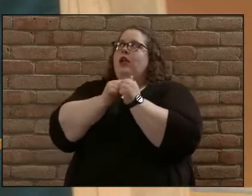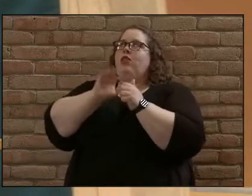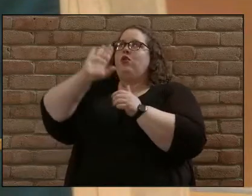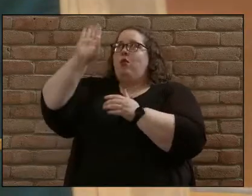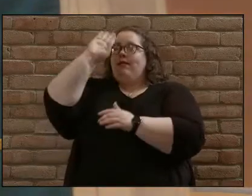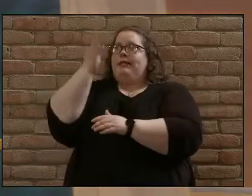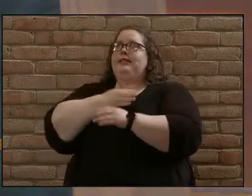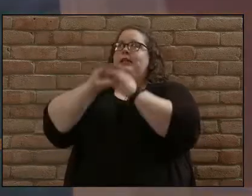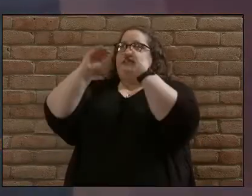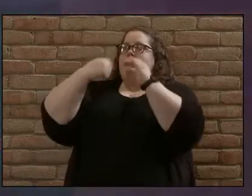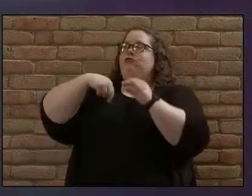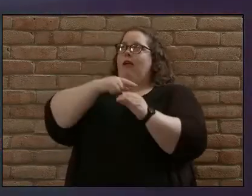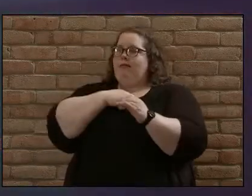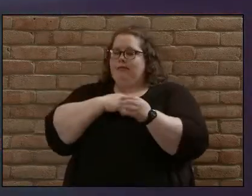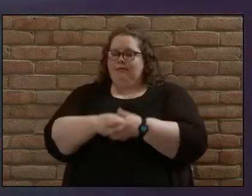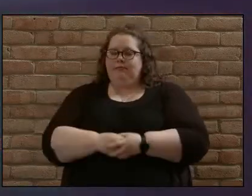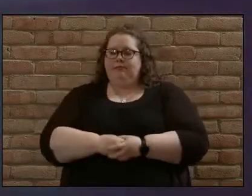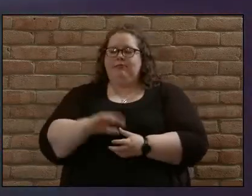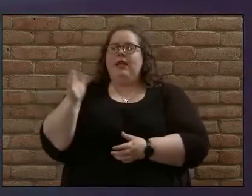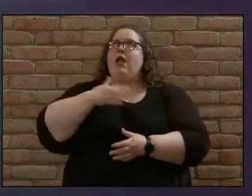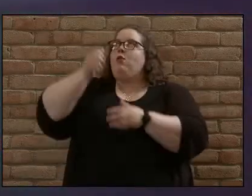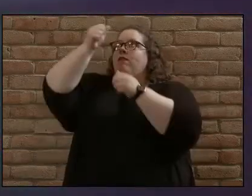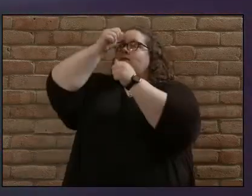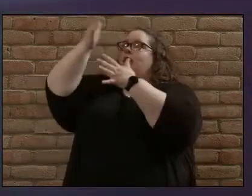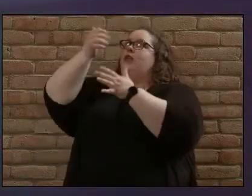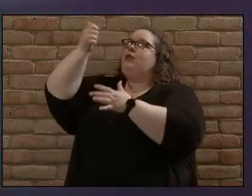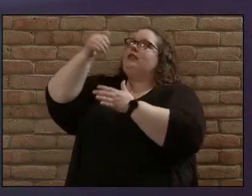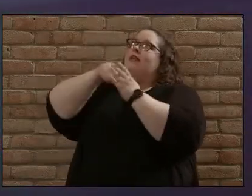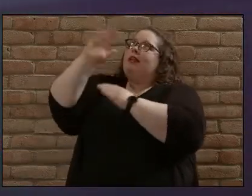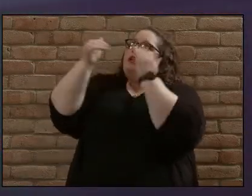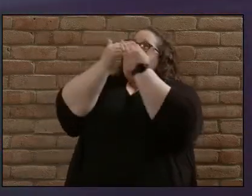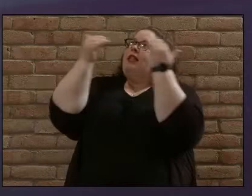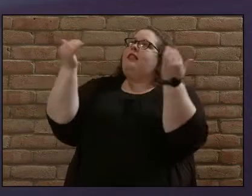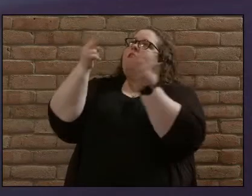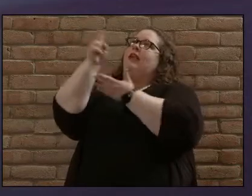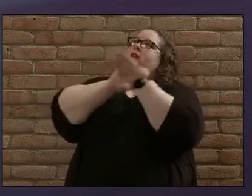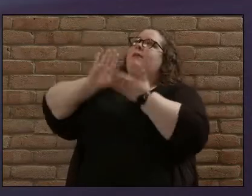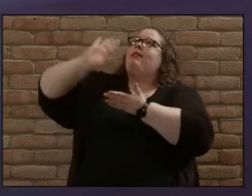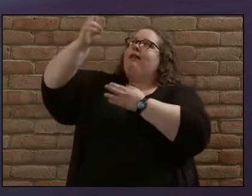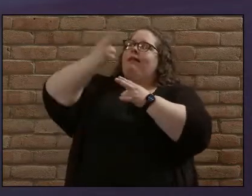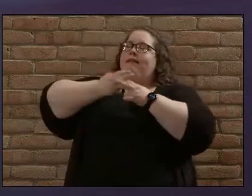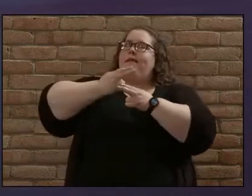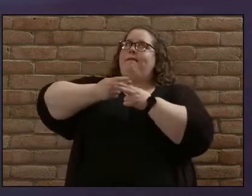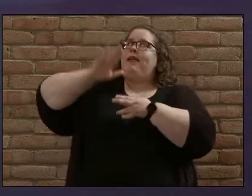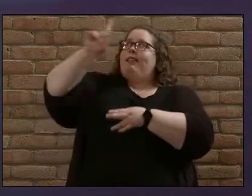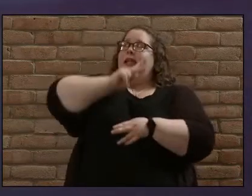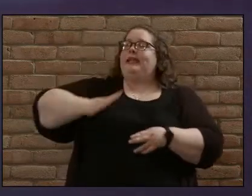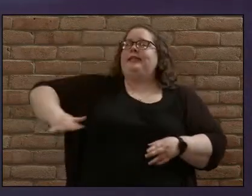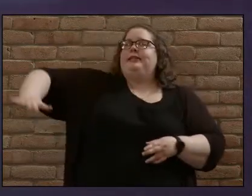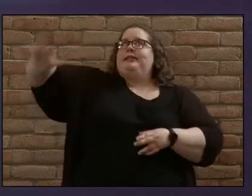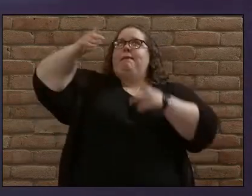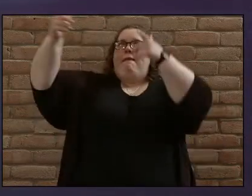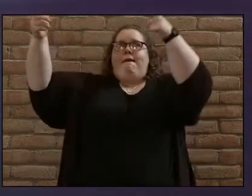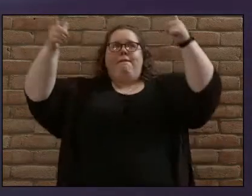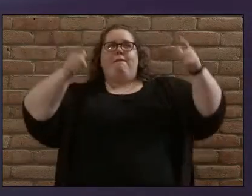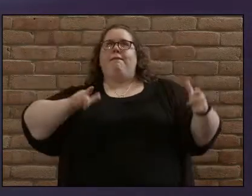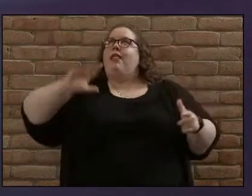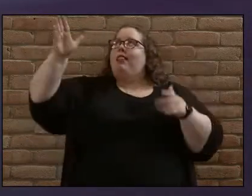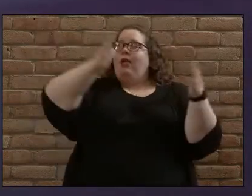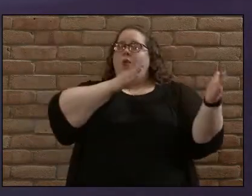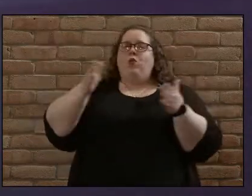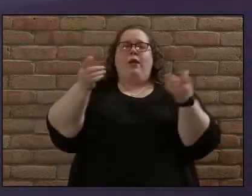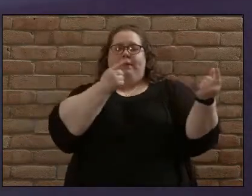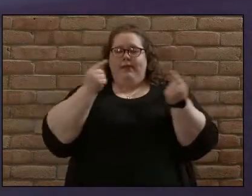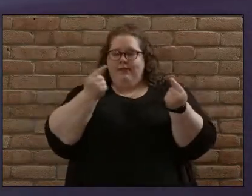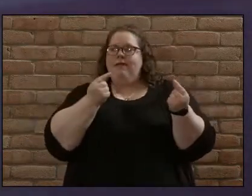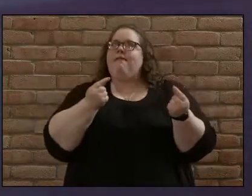us to pray. Our Father, who art in heaven, hallowed be thy name. Thy kingdom come, thy will be